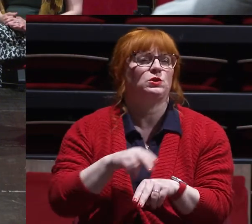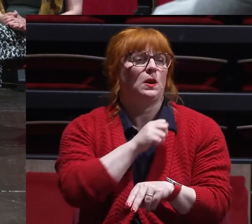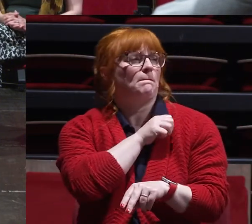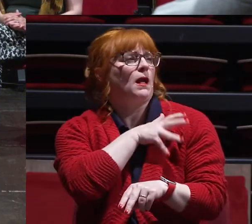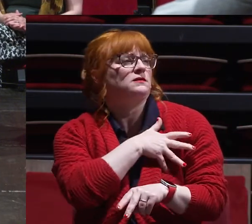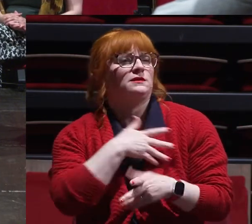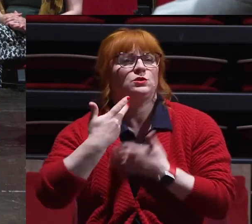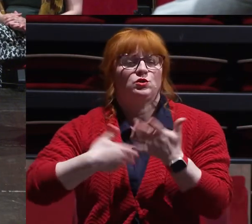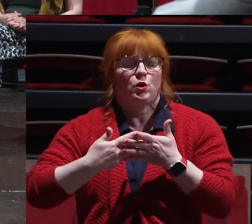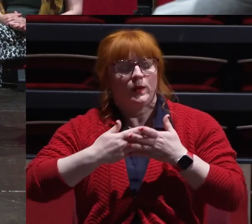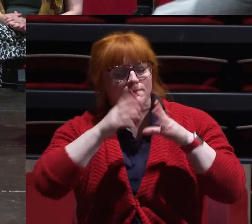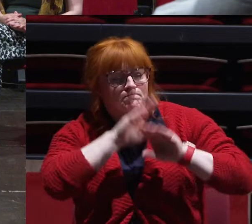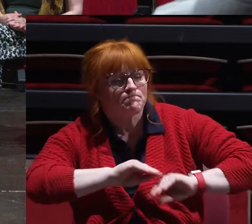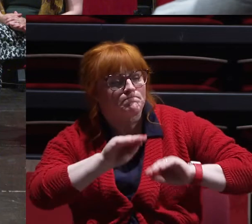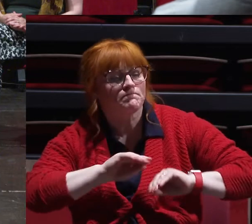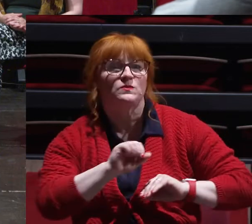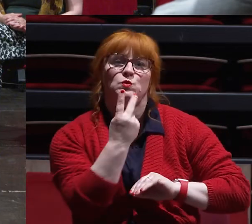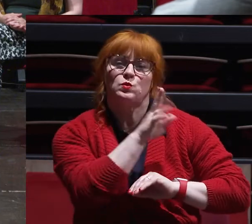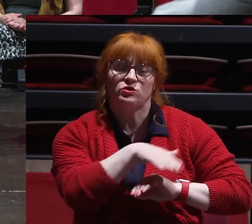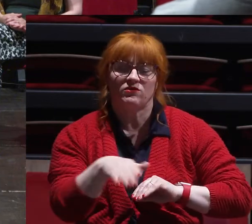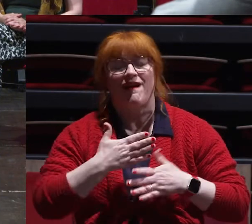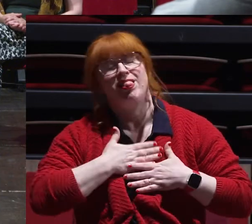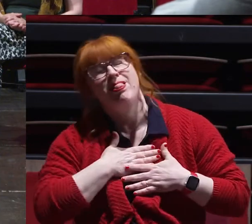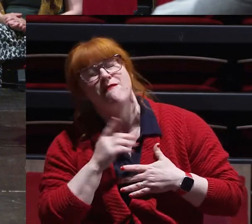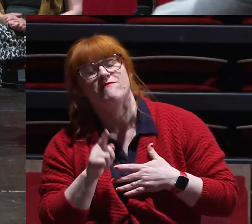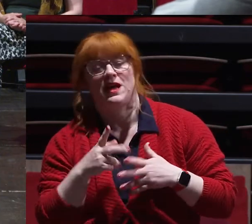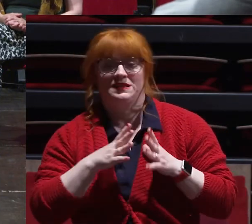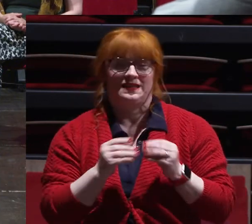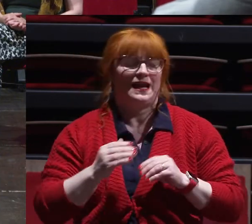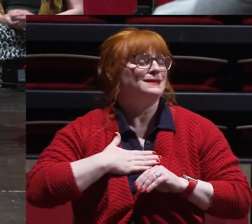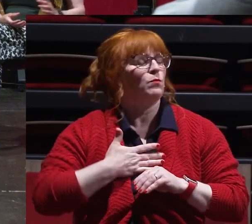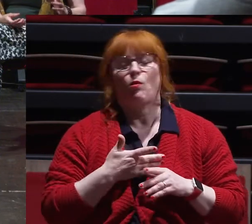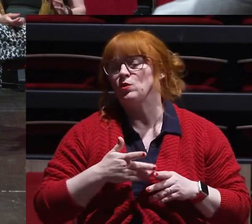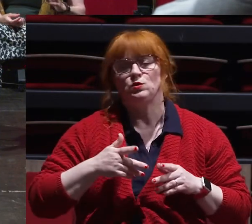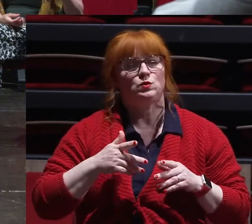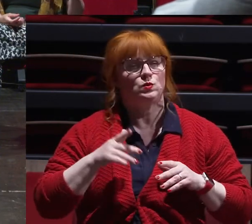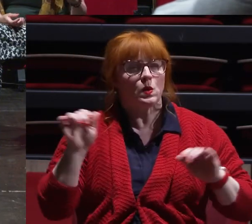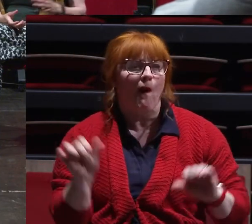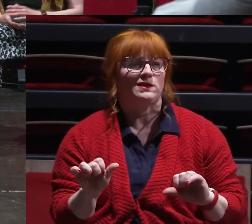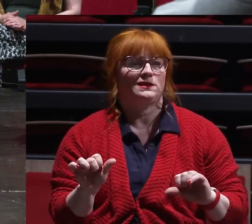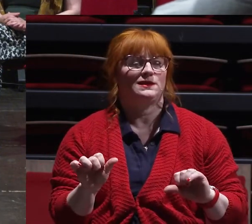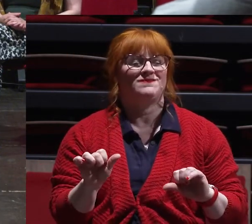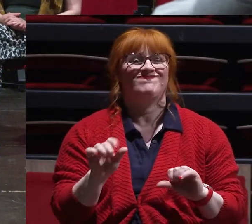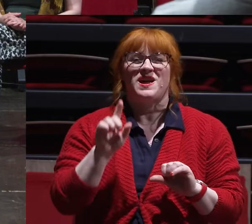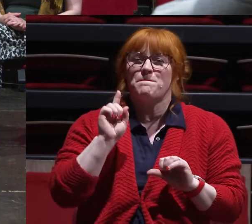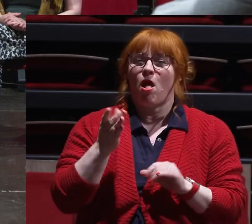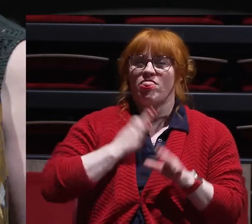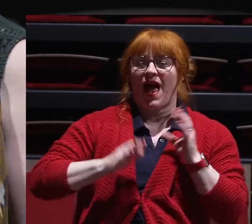to her 2 children. And Chris, the director, kept saying to